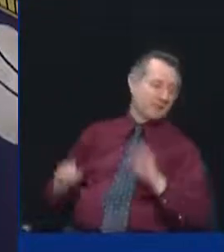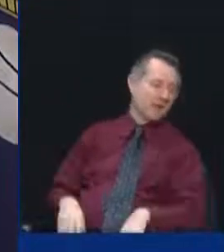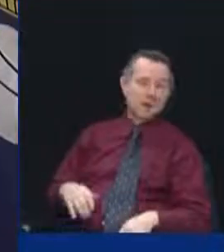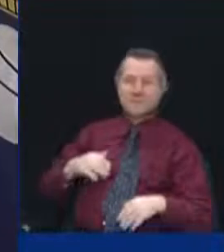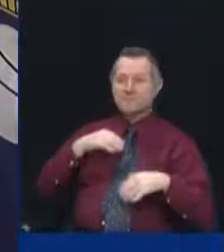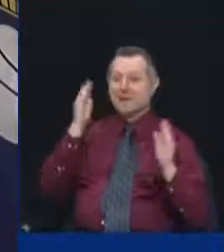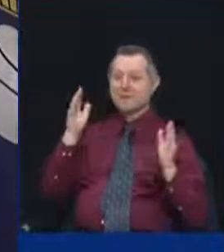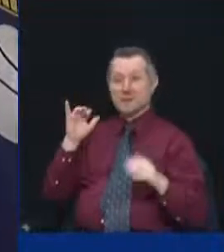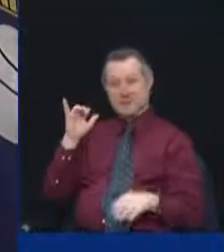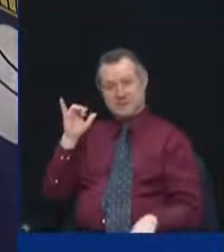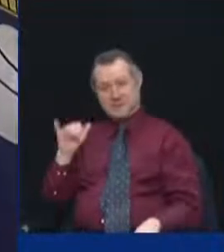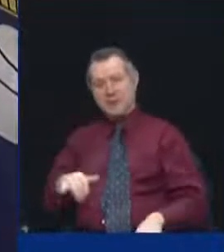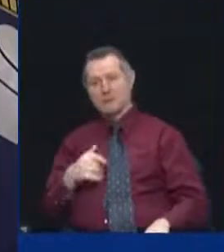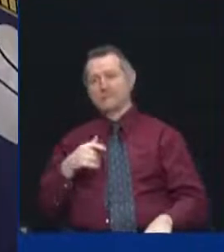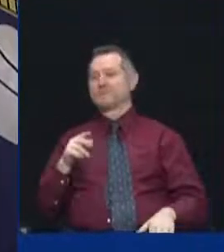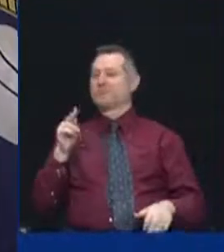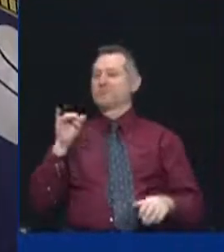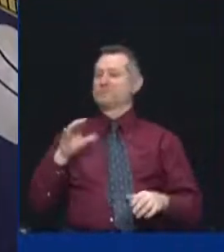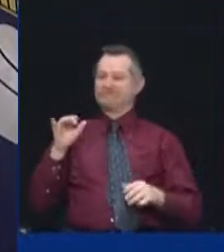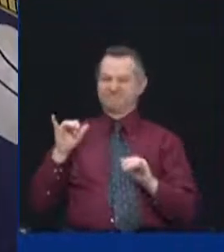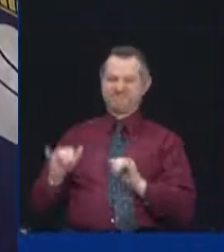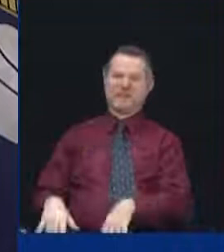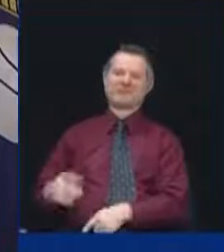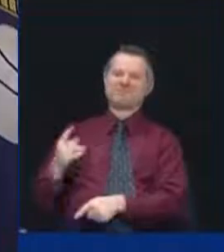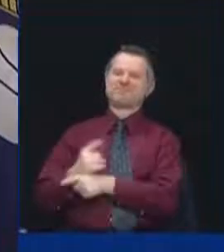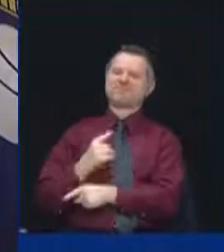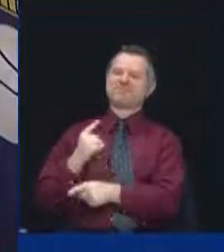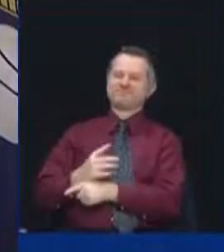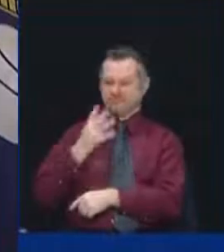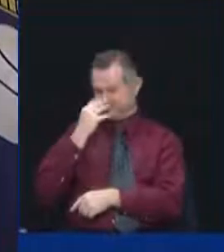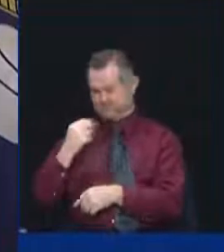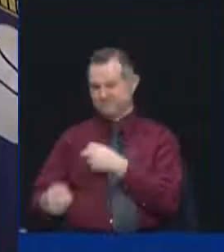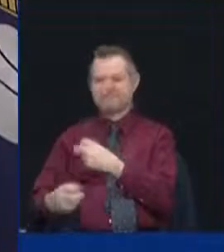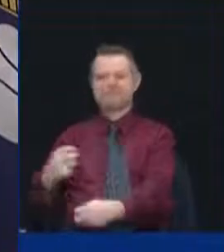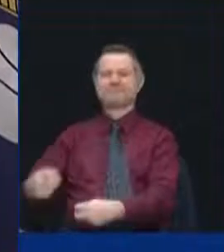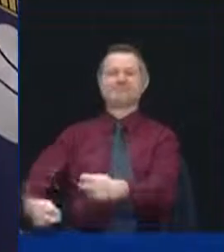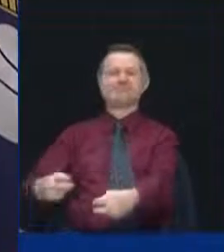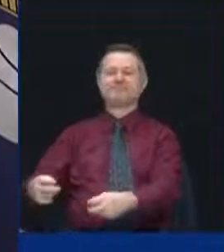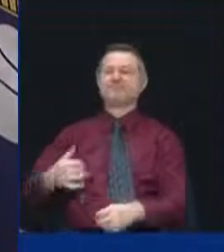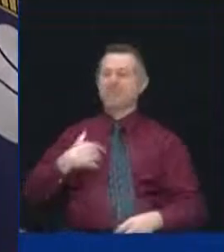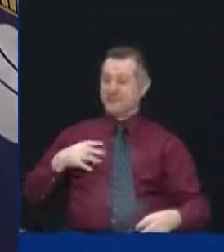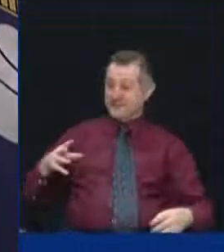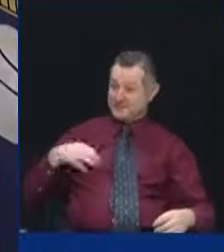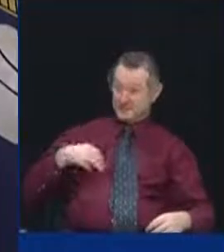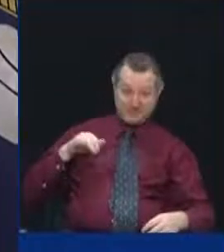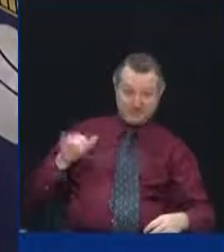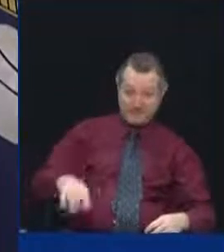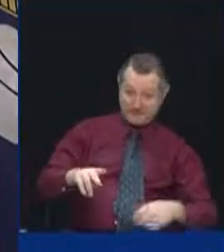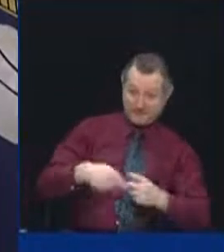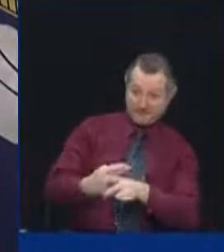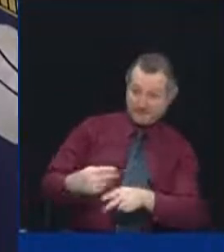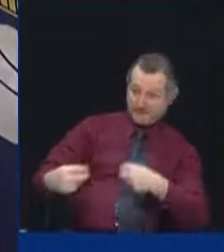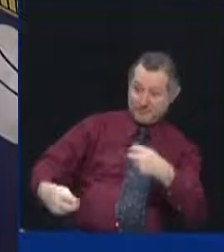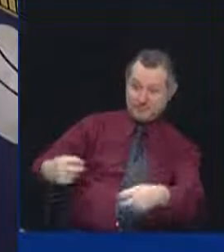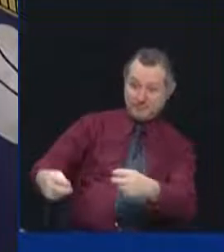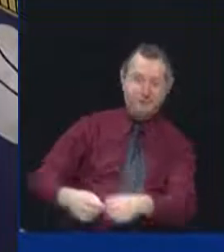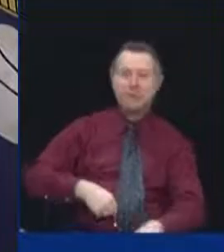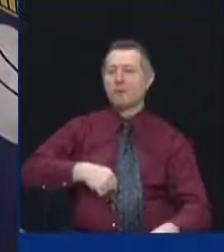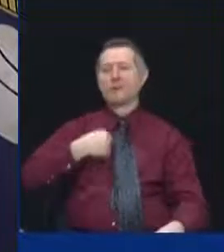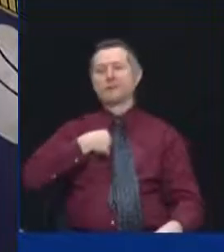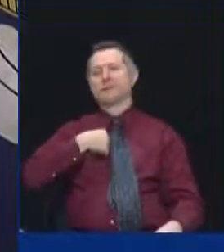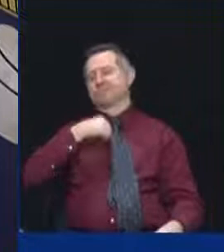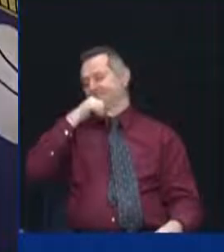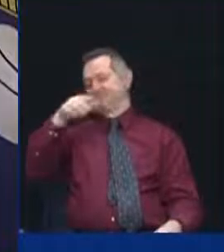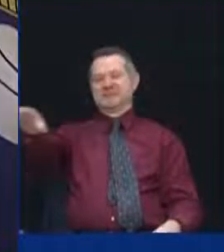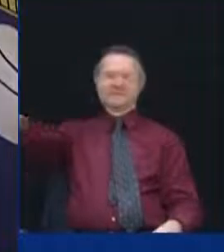people? They sleep in a subway station and we say, okay, that's okay? No, I don't accept it. I don't accept